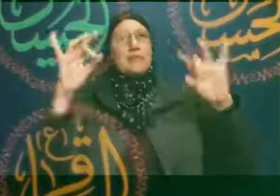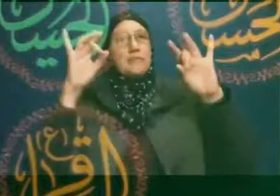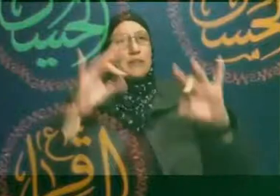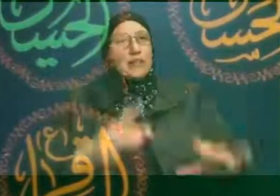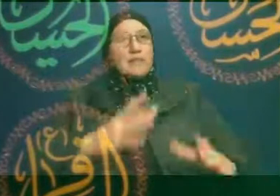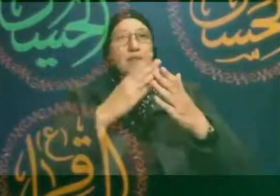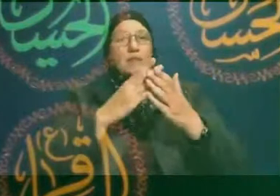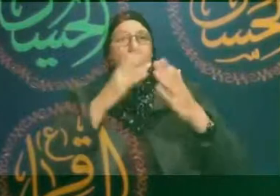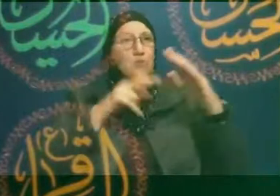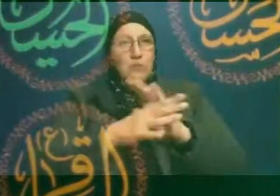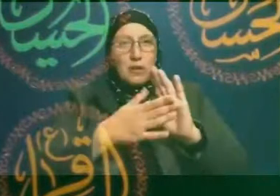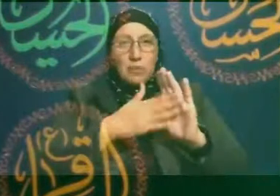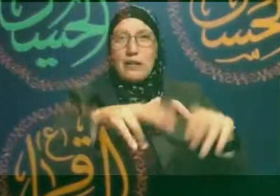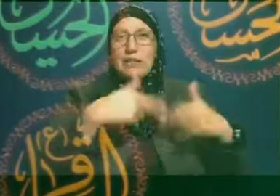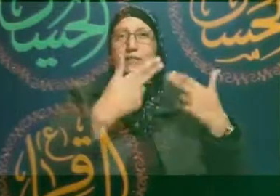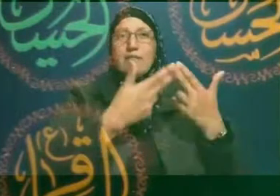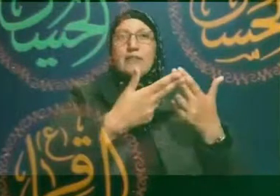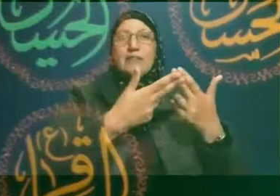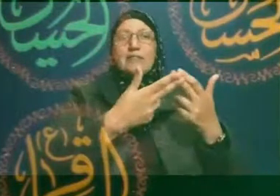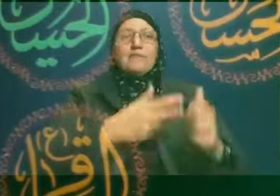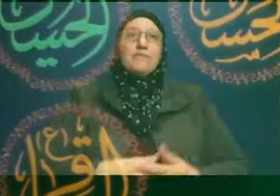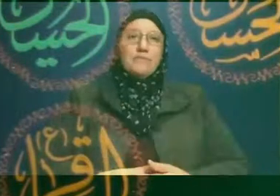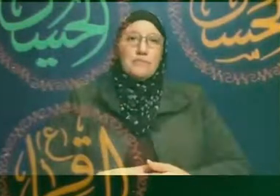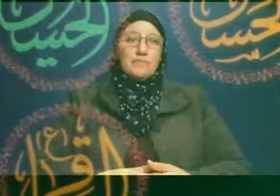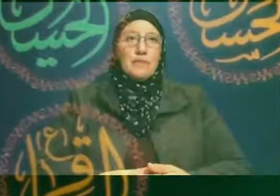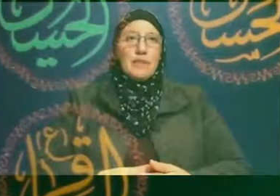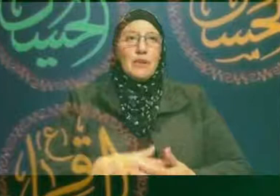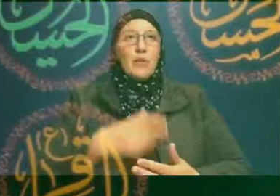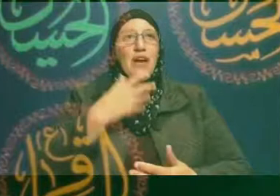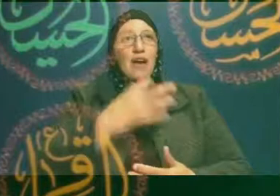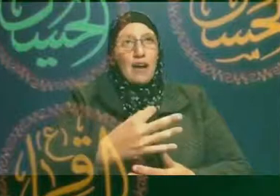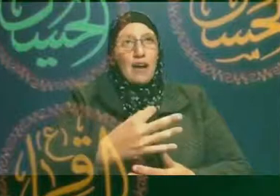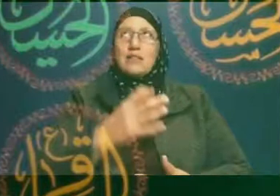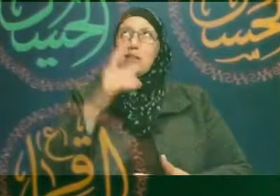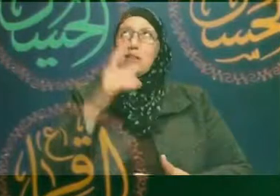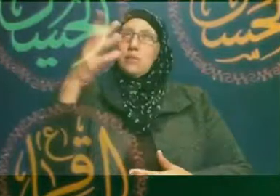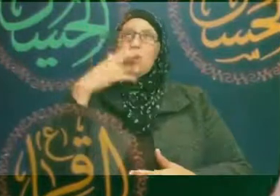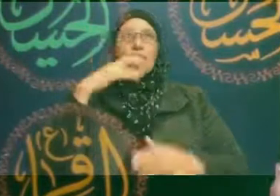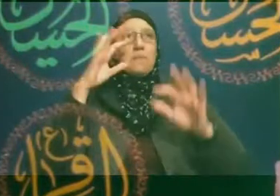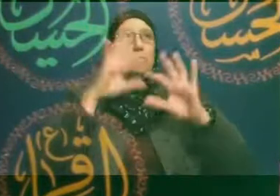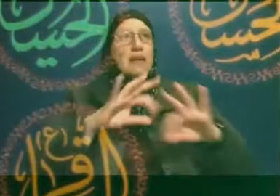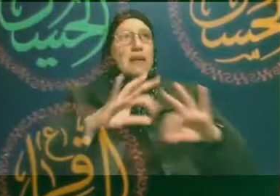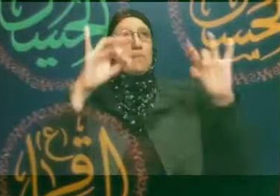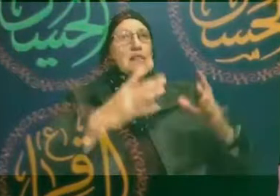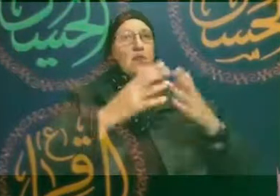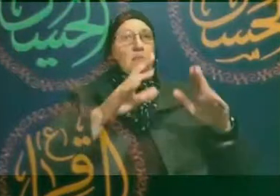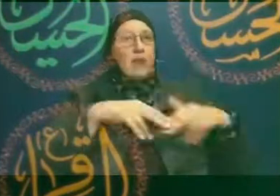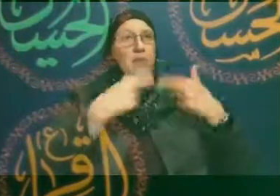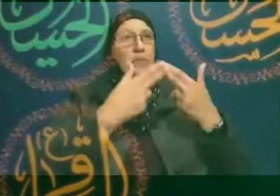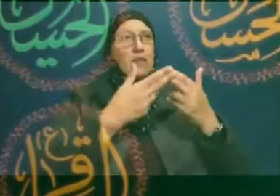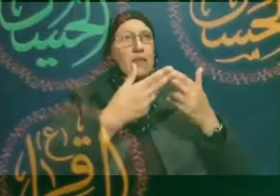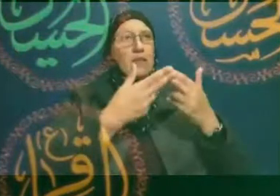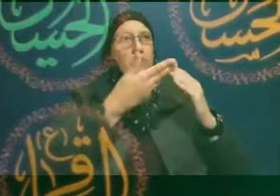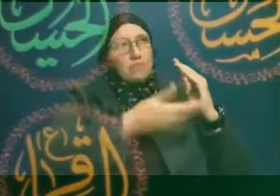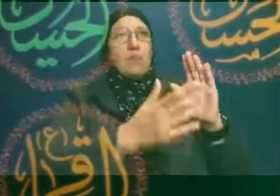abil qasim Muhammad sallallahu alayhi wa alihi wa sallam. La siyama baqiyyat Allah